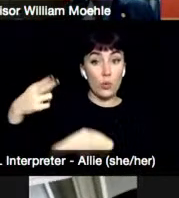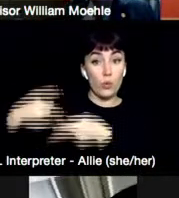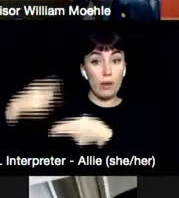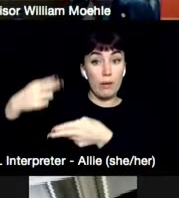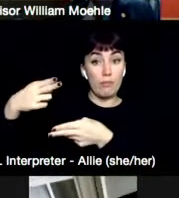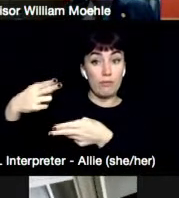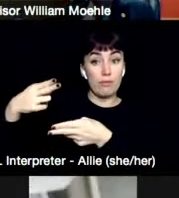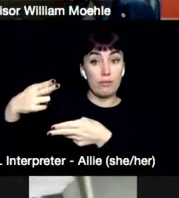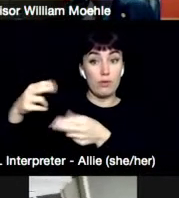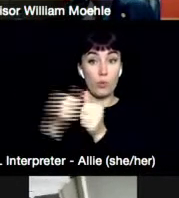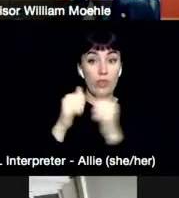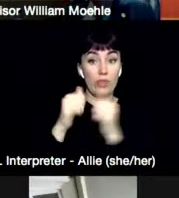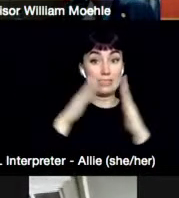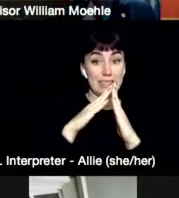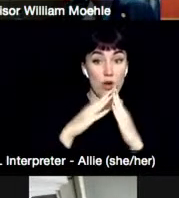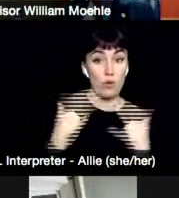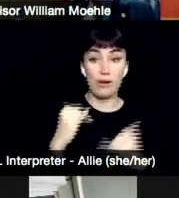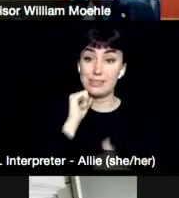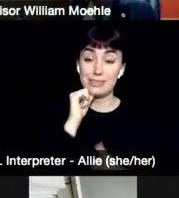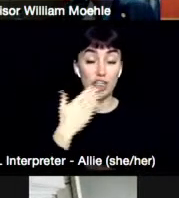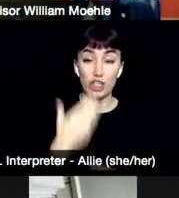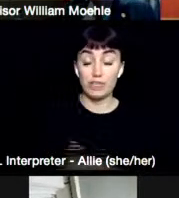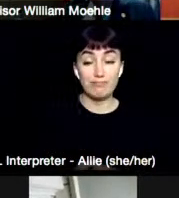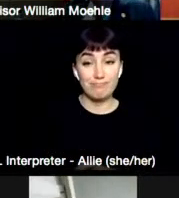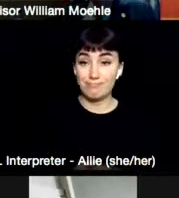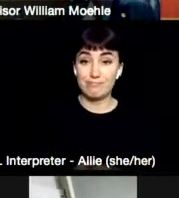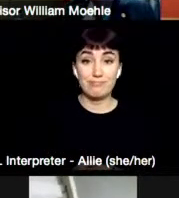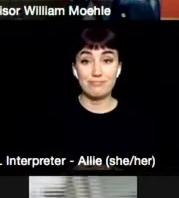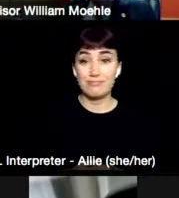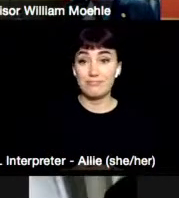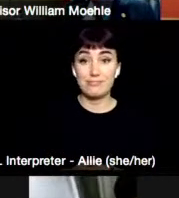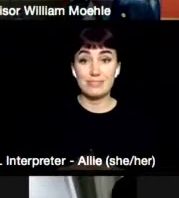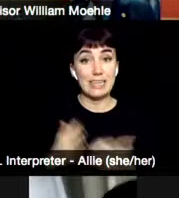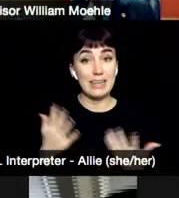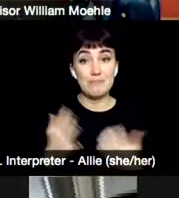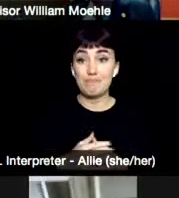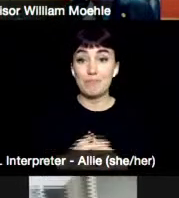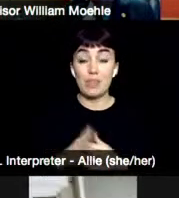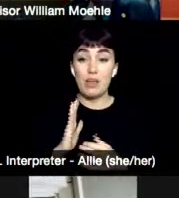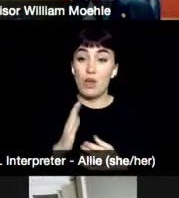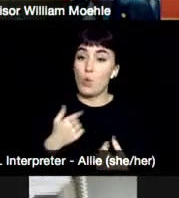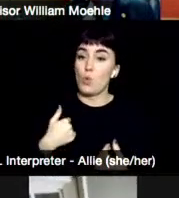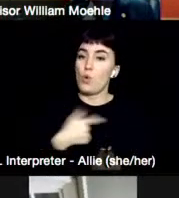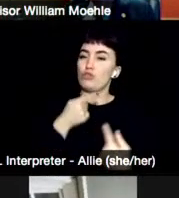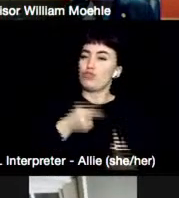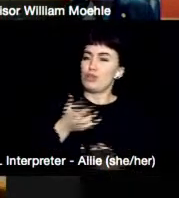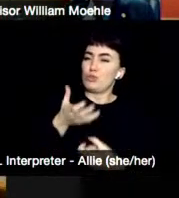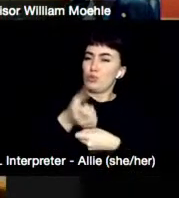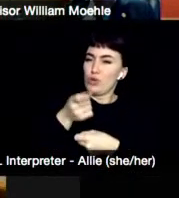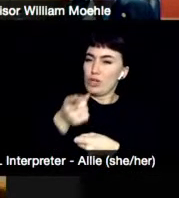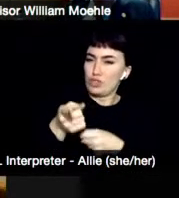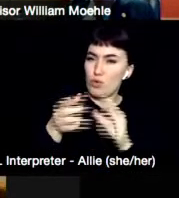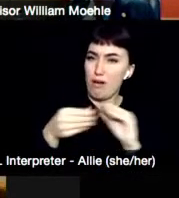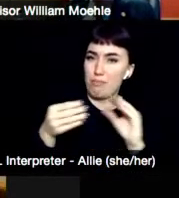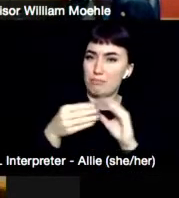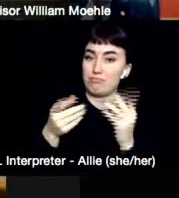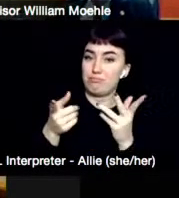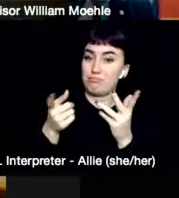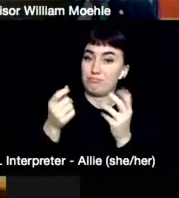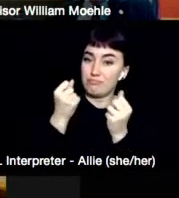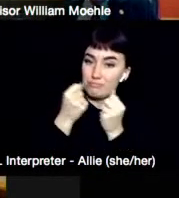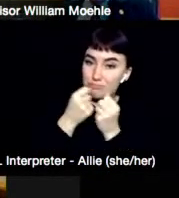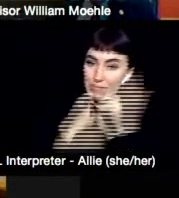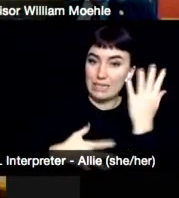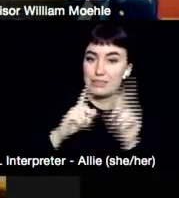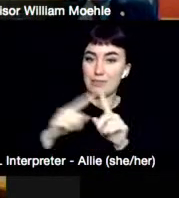with the town right now is not good. We are struggling to trust what you're telling us on a number of